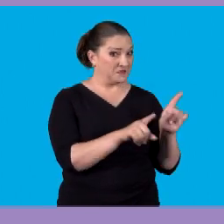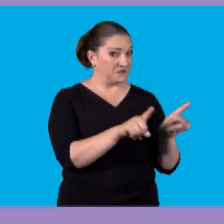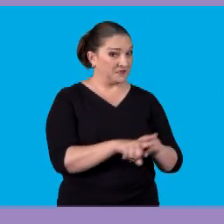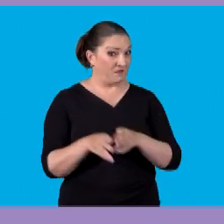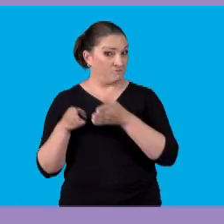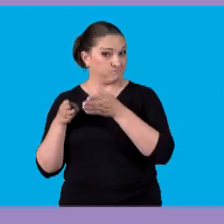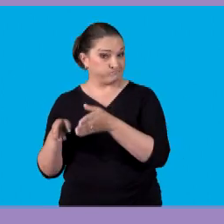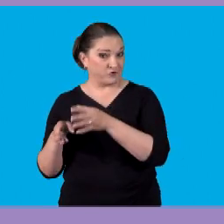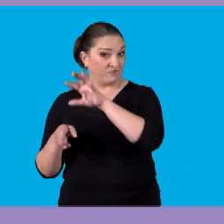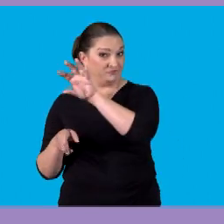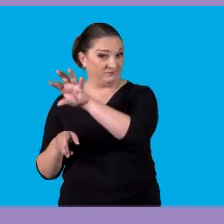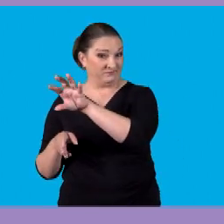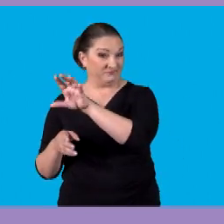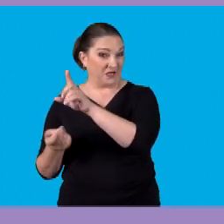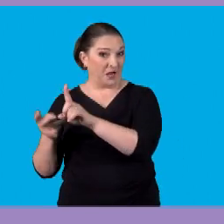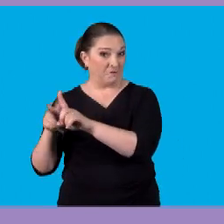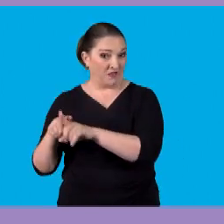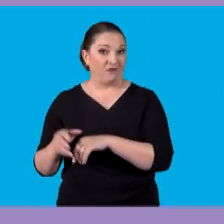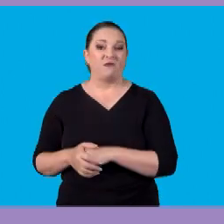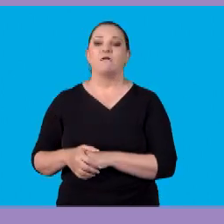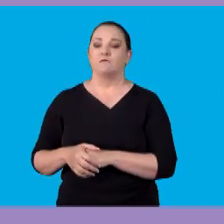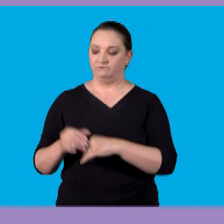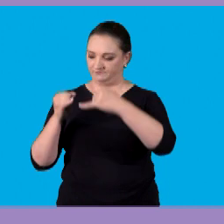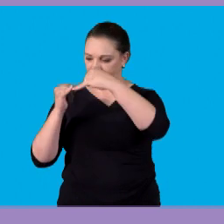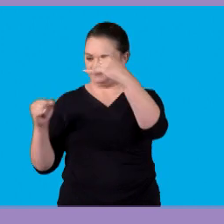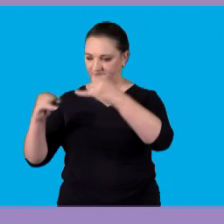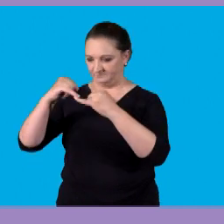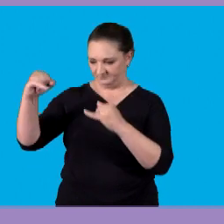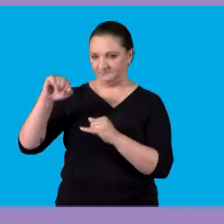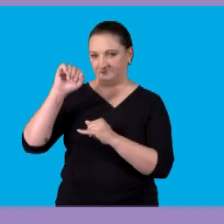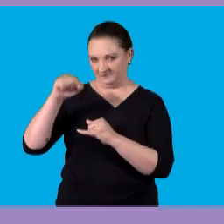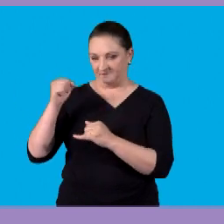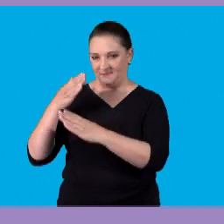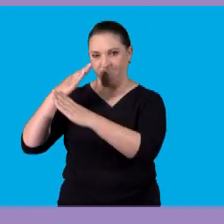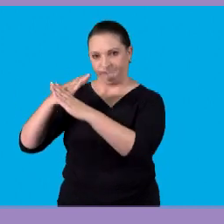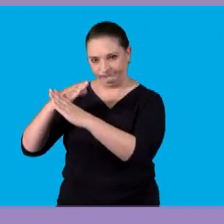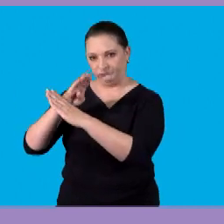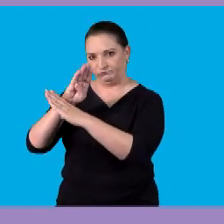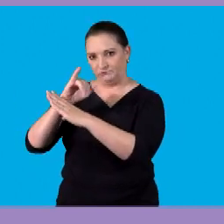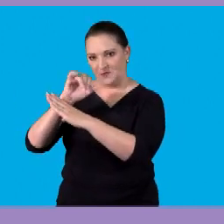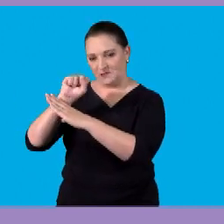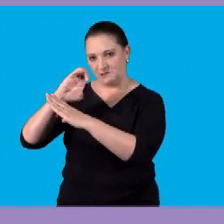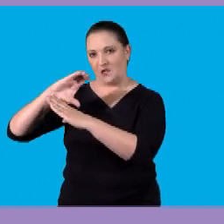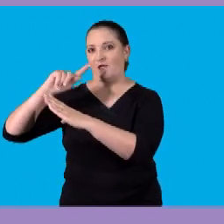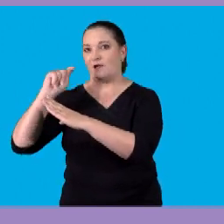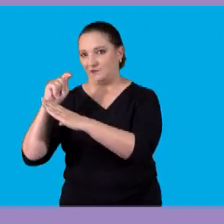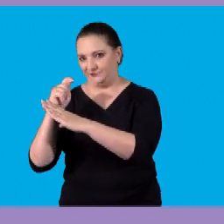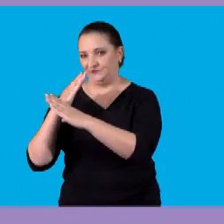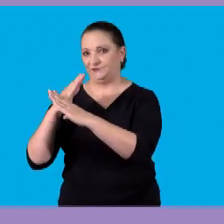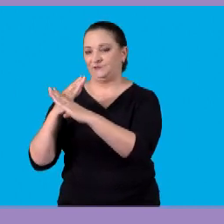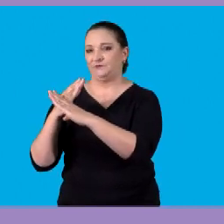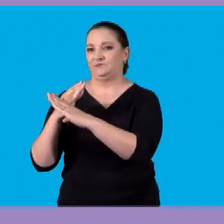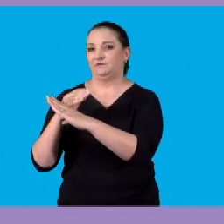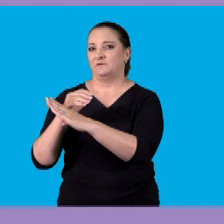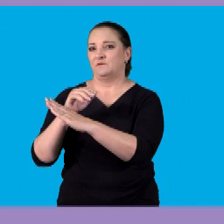for our rhombus? Well, it still means that the diagonals bisect each other. So there we have our two diagonals, which